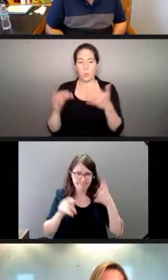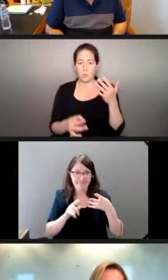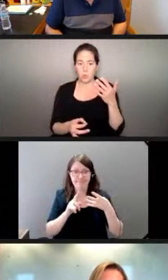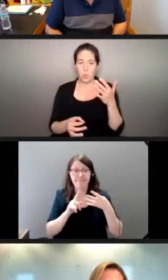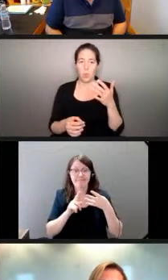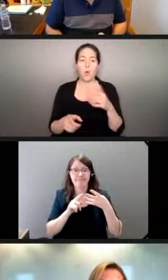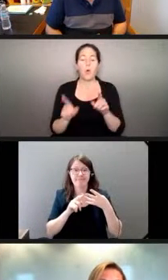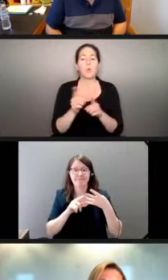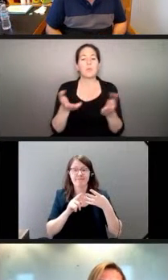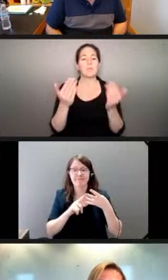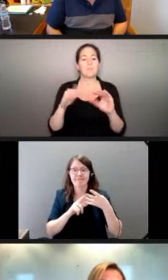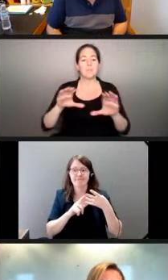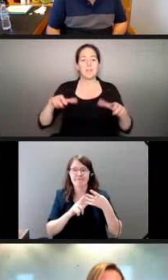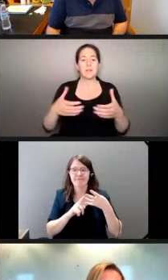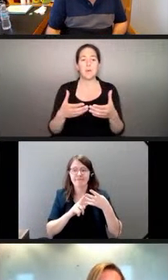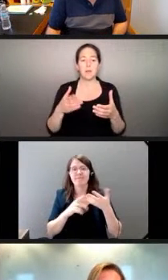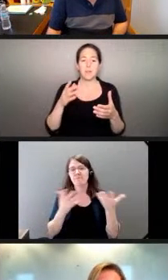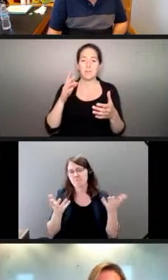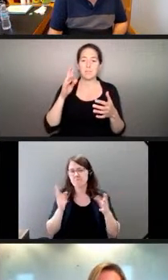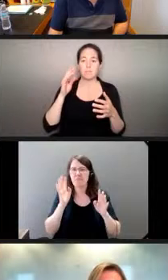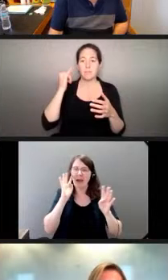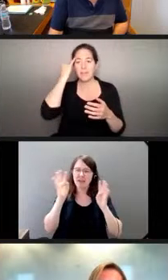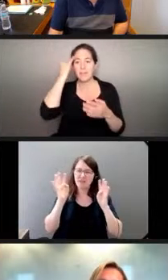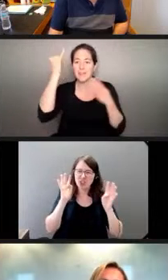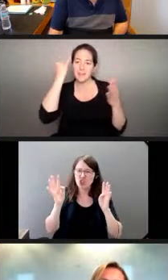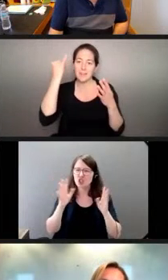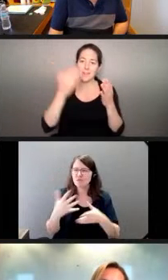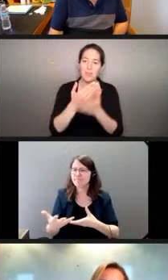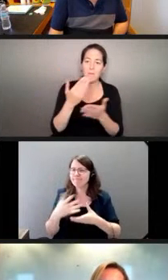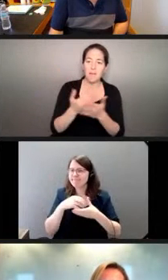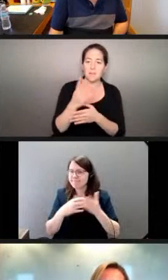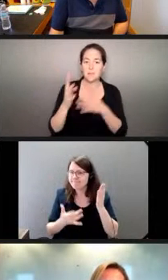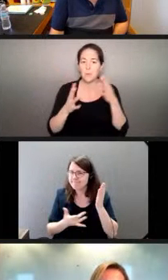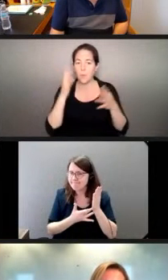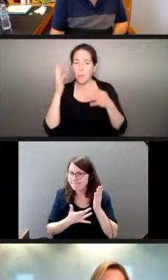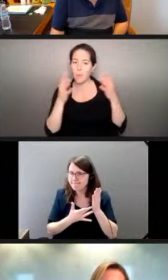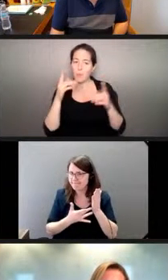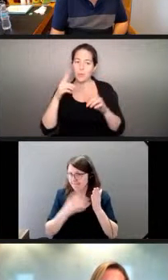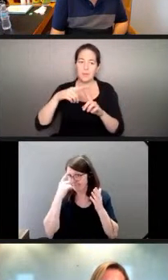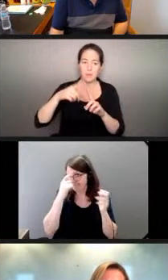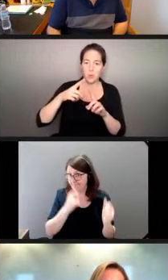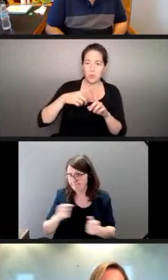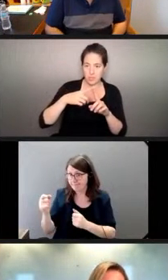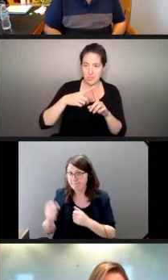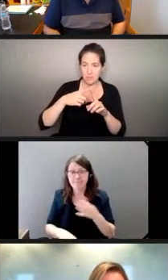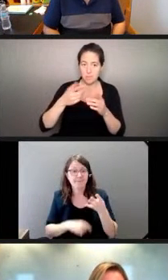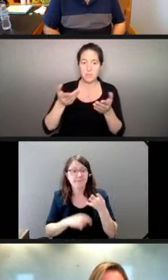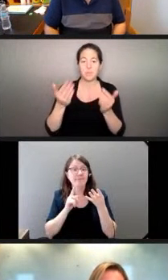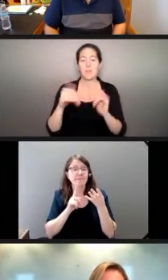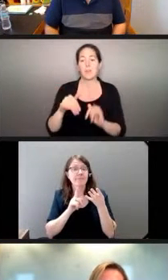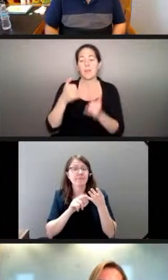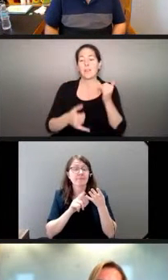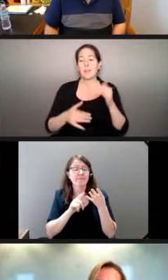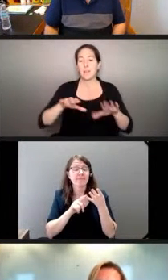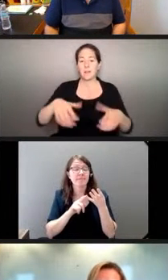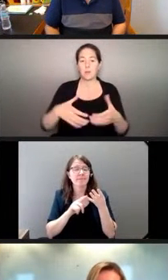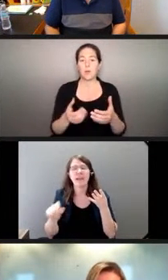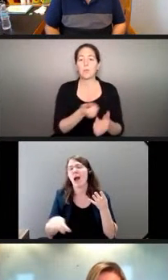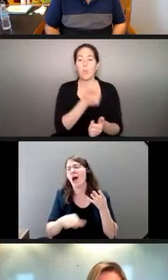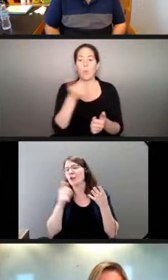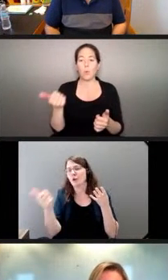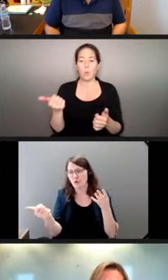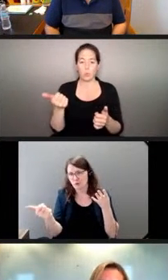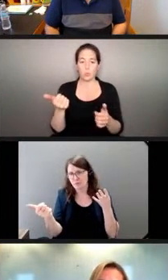here looking at an innovation and technology strategy. And then the last touches on another category.